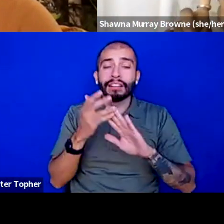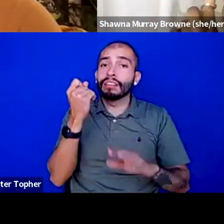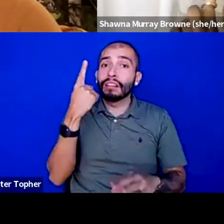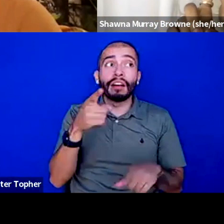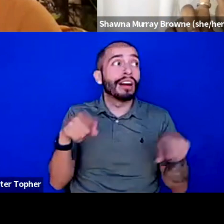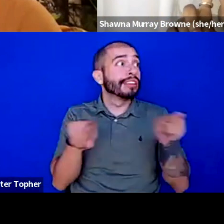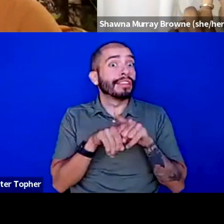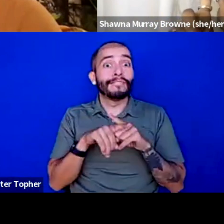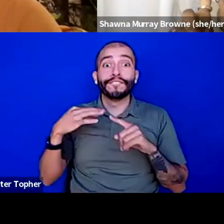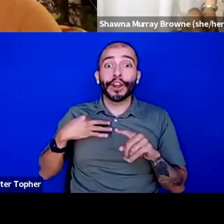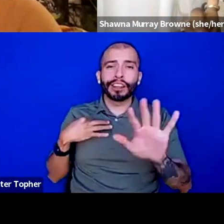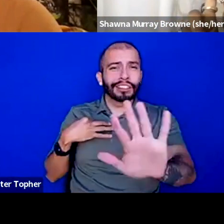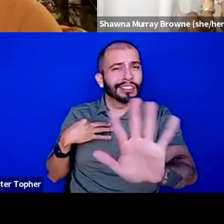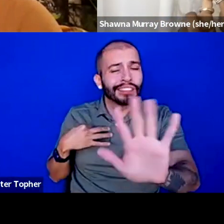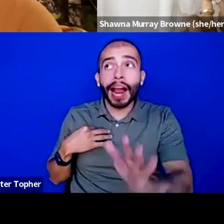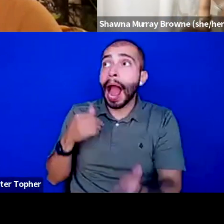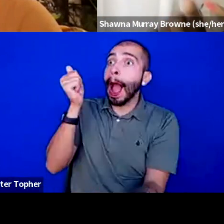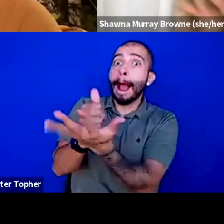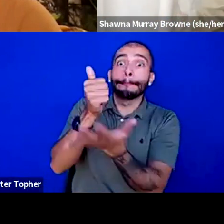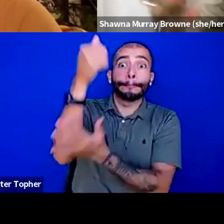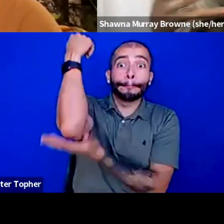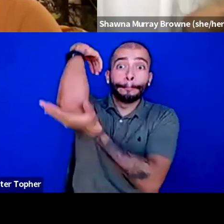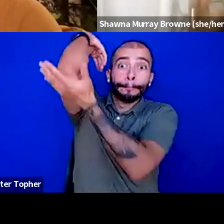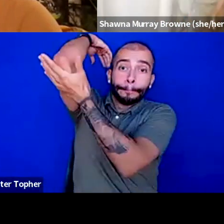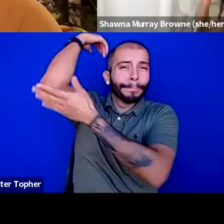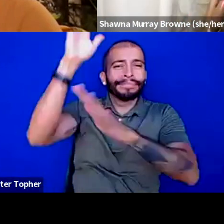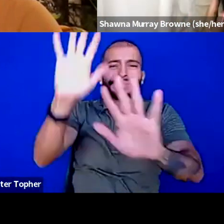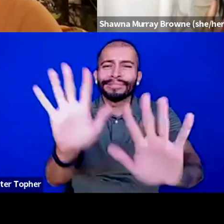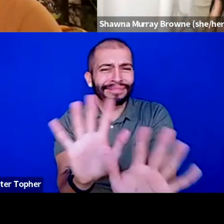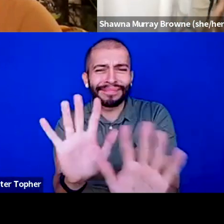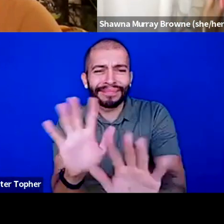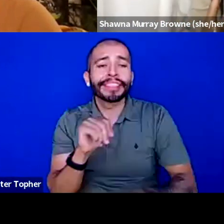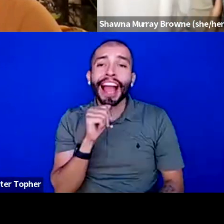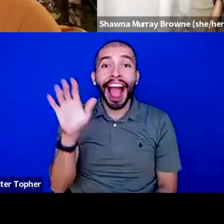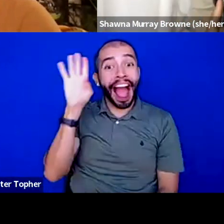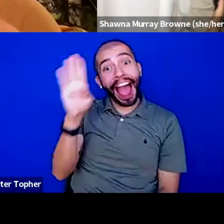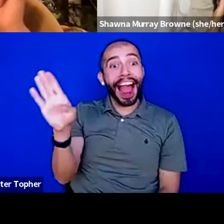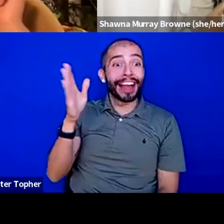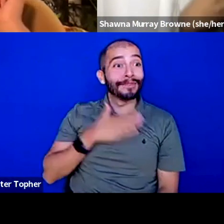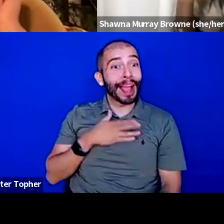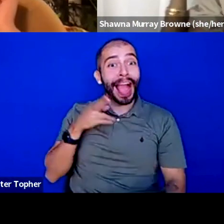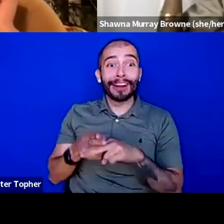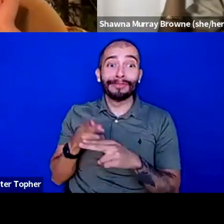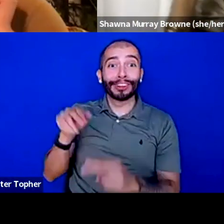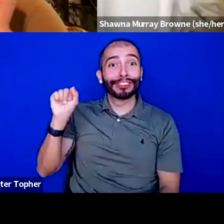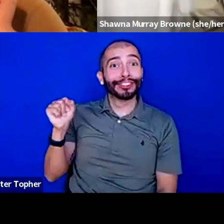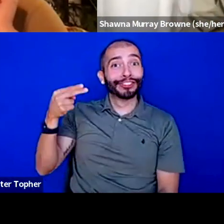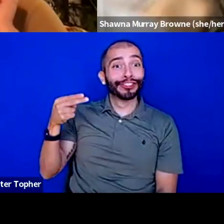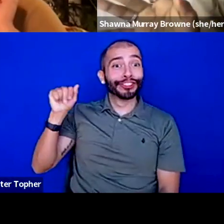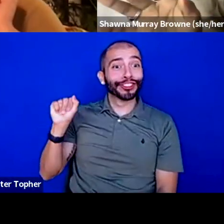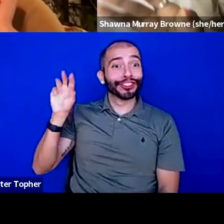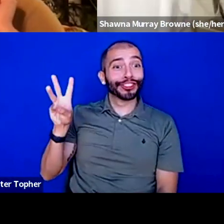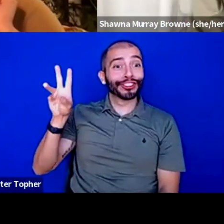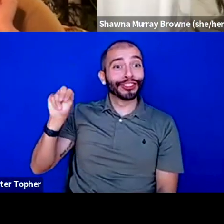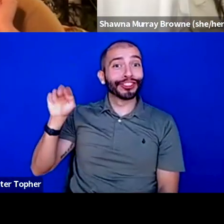hi, my name is Shauna Mary Brown, LCSWC, but as a genuine connection with folks in communion. And so